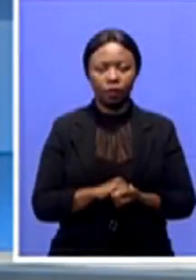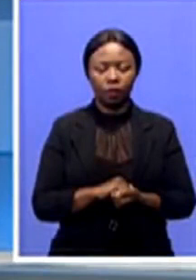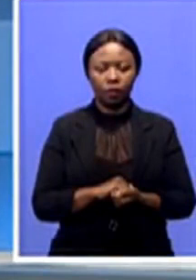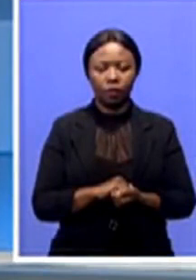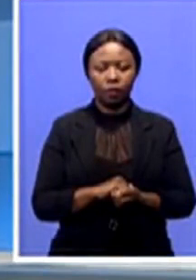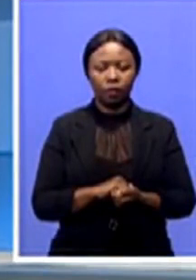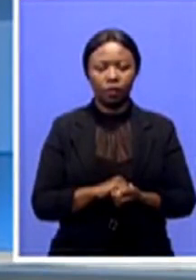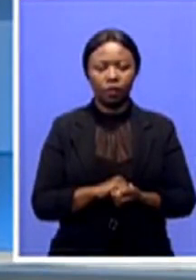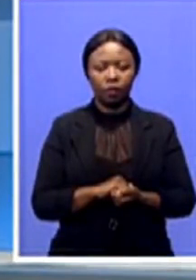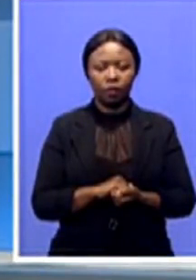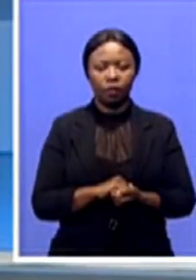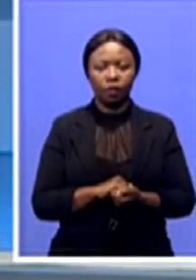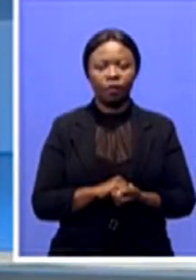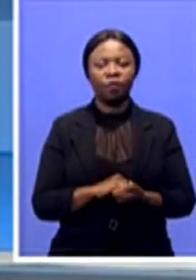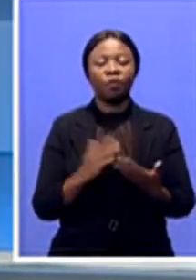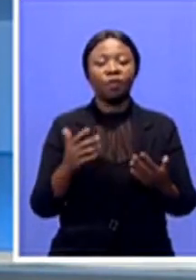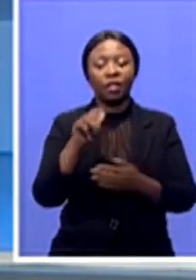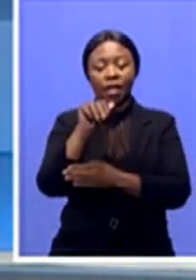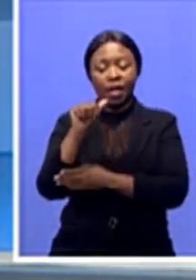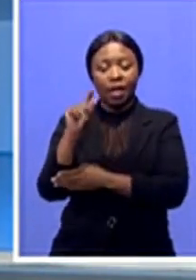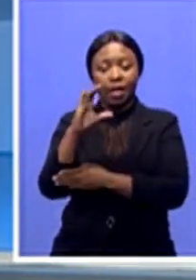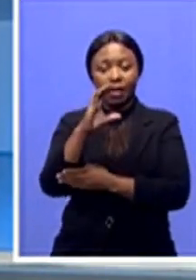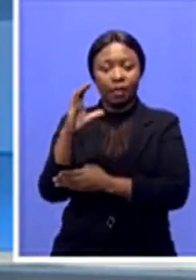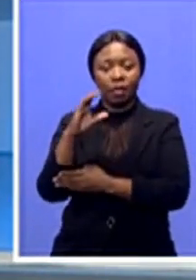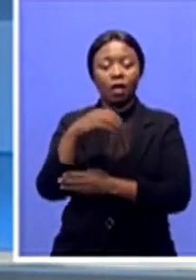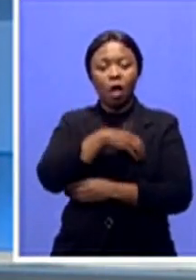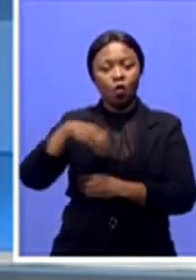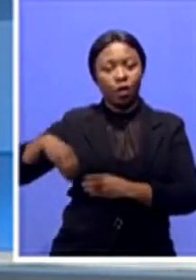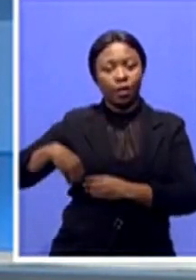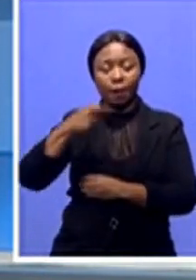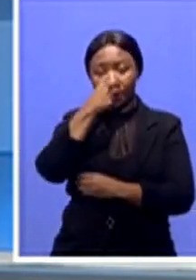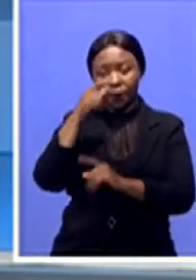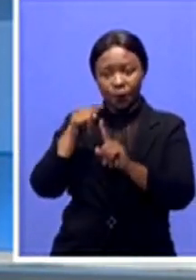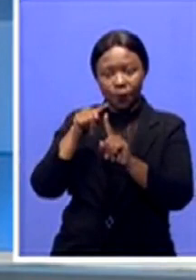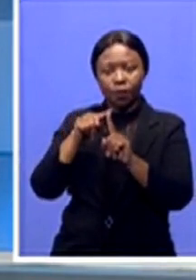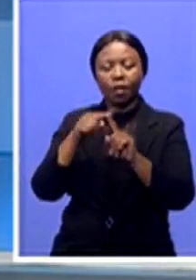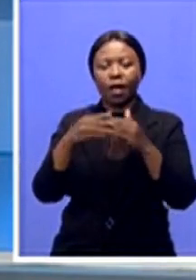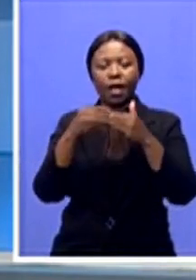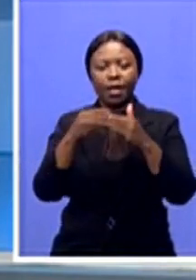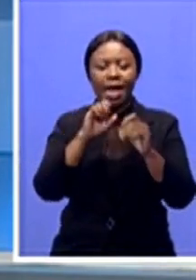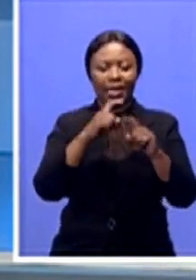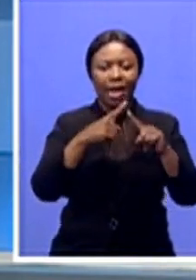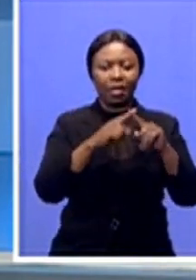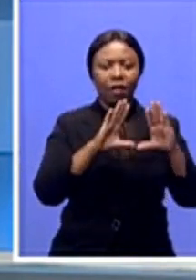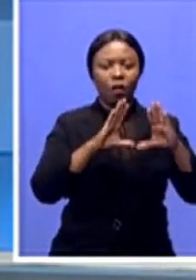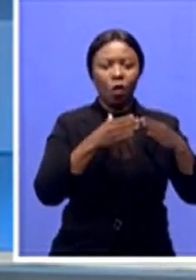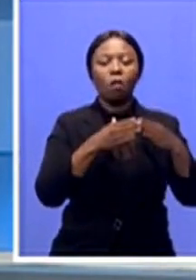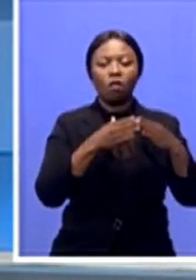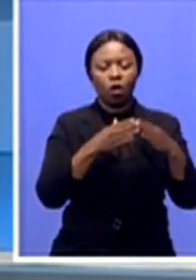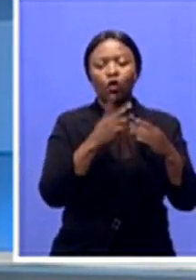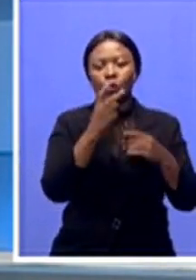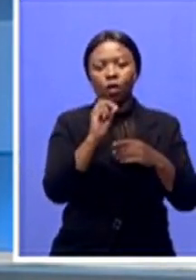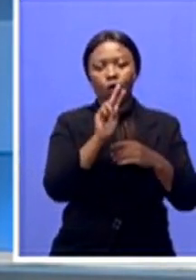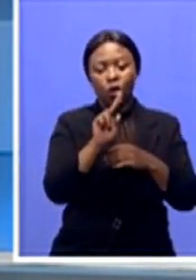So the ANC President, Cyril Ramaphosa, is leading members of the National Executive Committee on the 2021 local government elections campaign. This